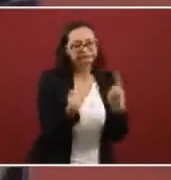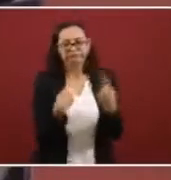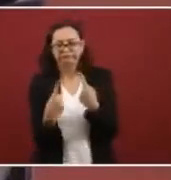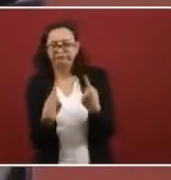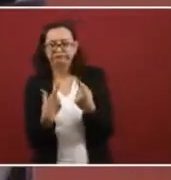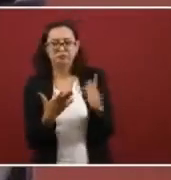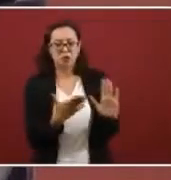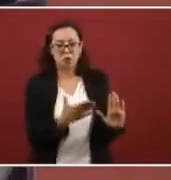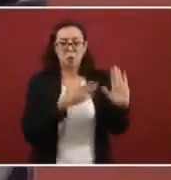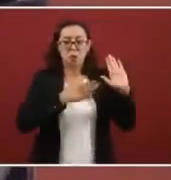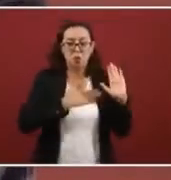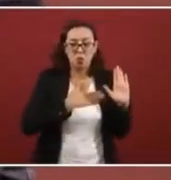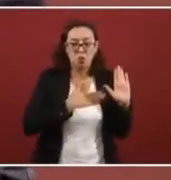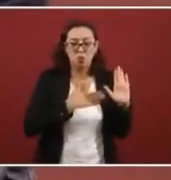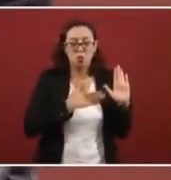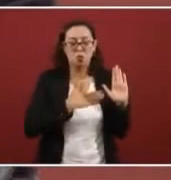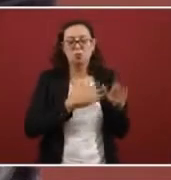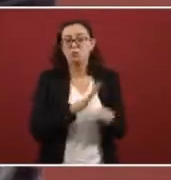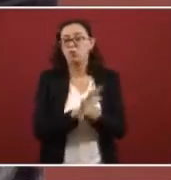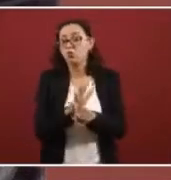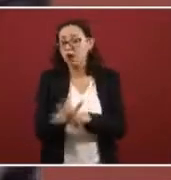or a commitment